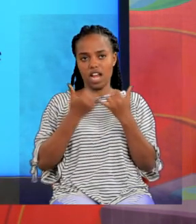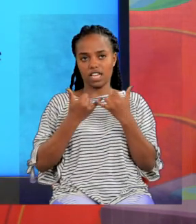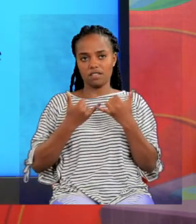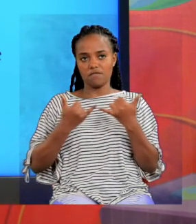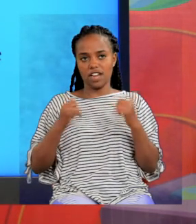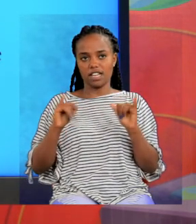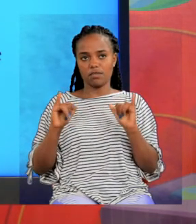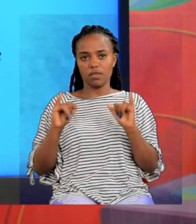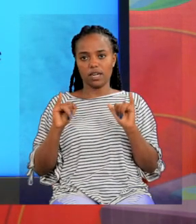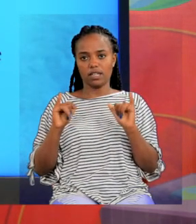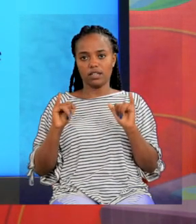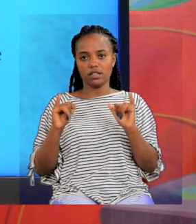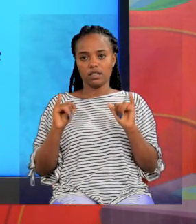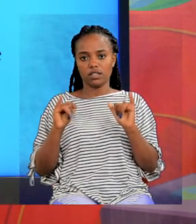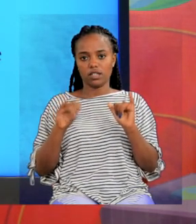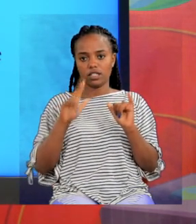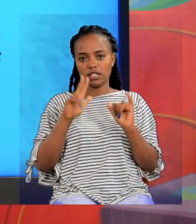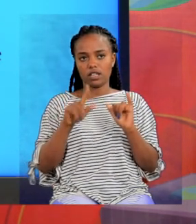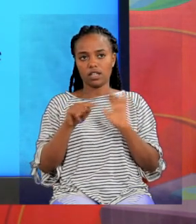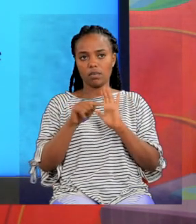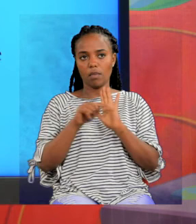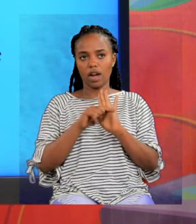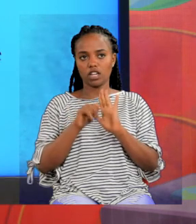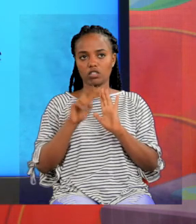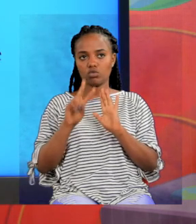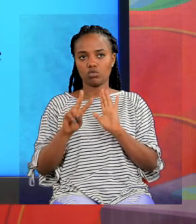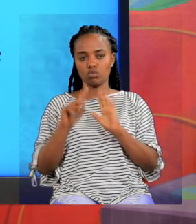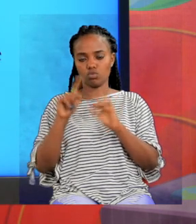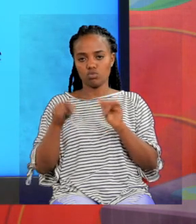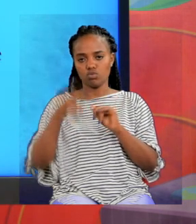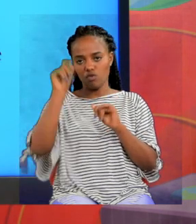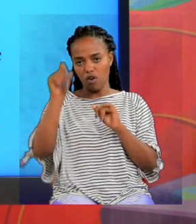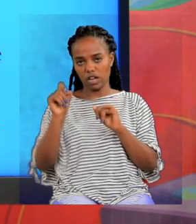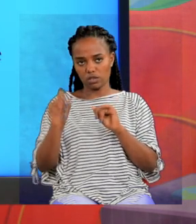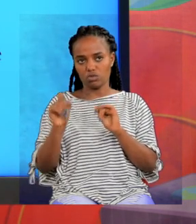divided by 3 minus 2 factorial.